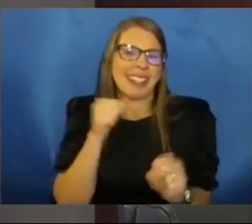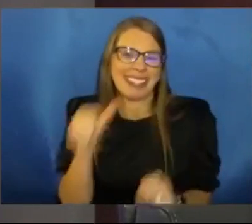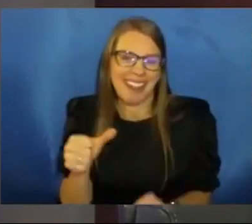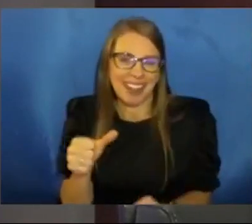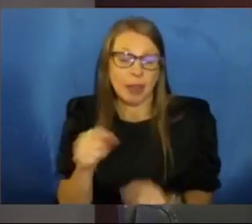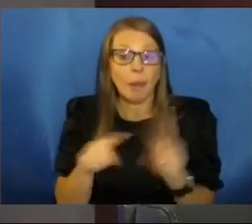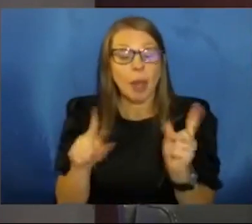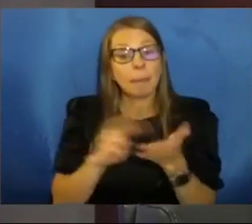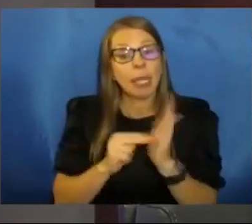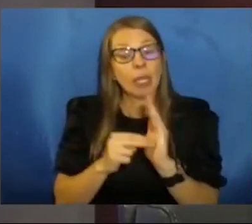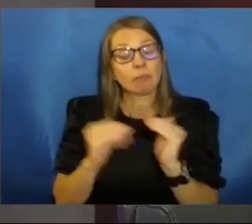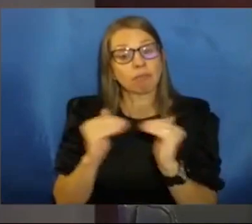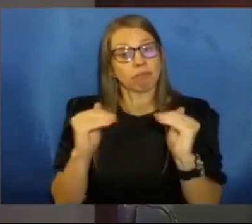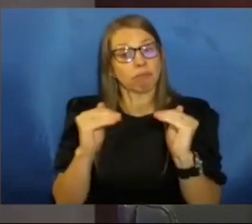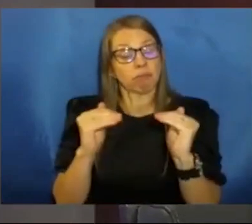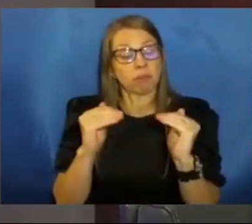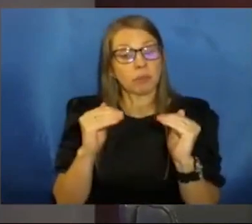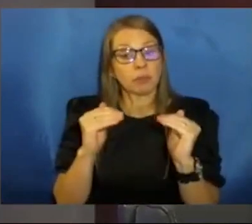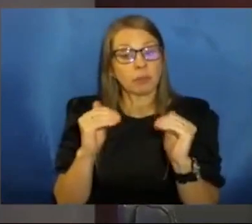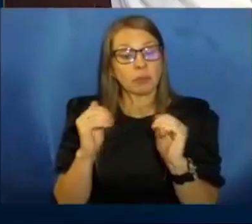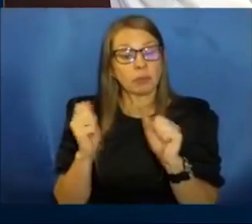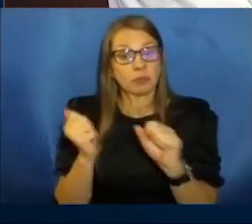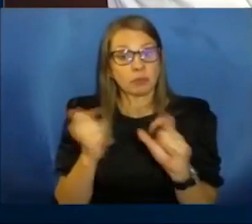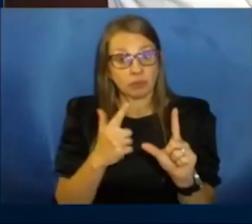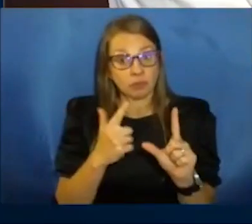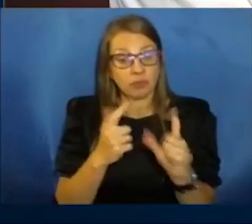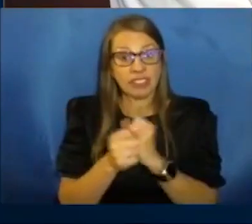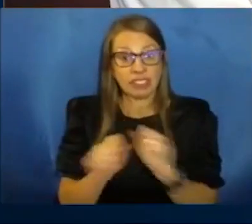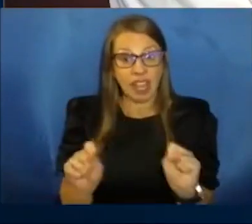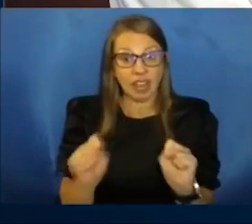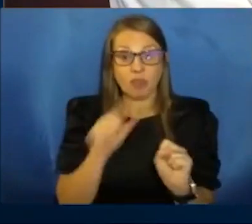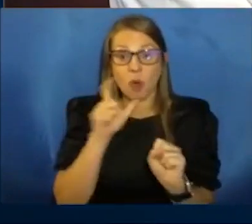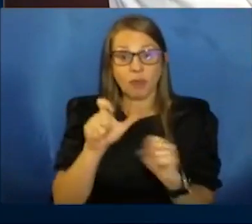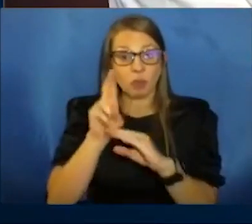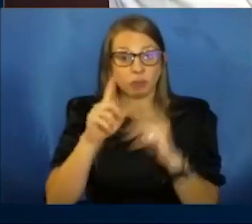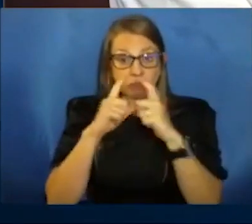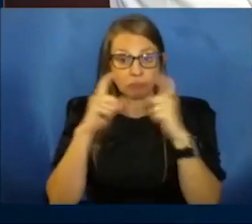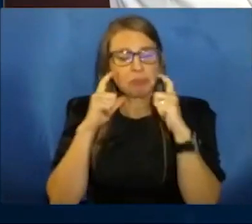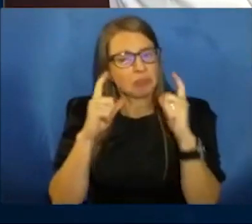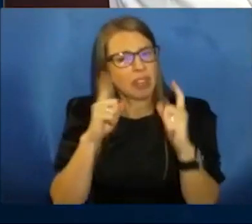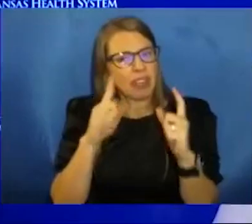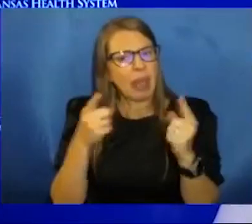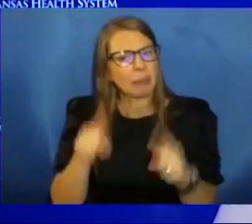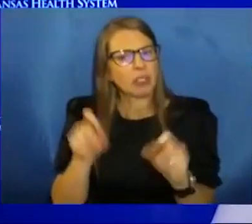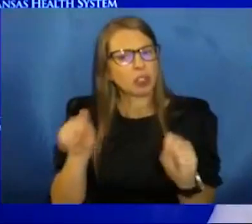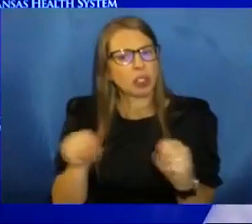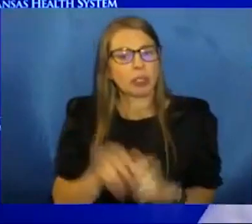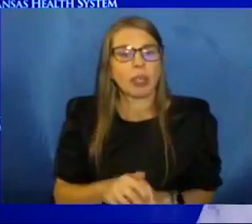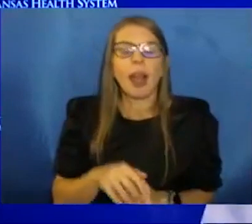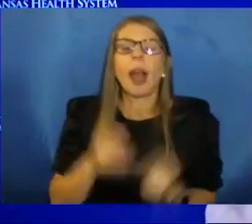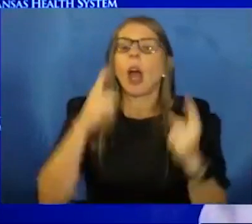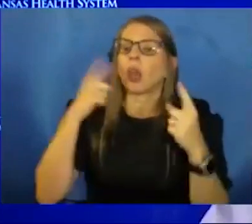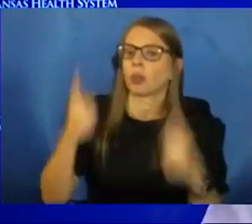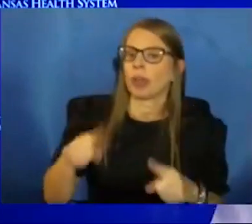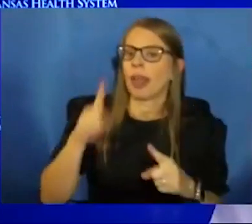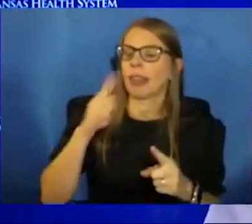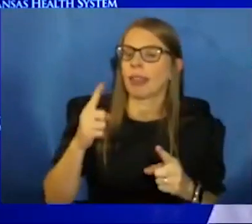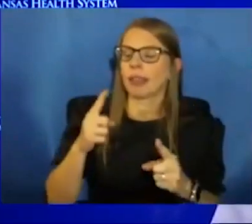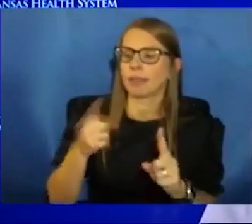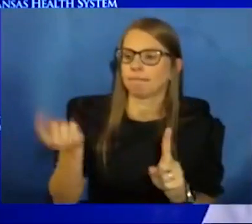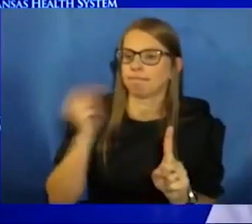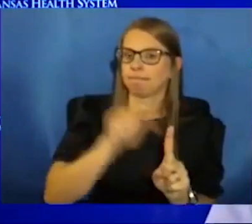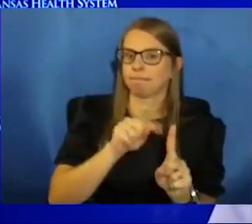to get the last question, but again, I just want to remind everyone who have questions about their kids. Angela Myers from Children's Mercy will be on Monday, so we will save some of